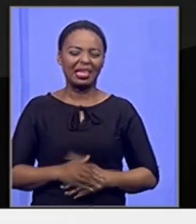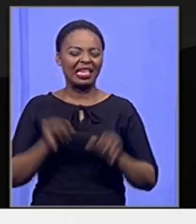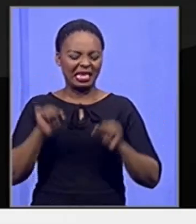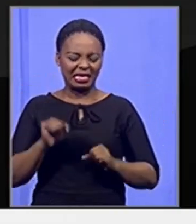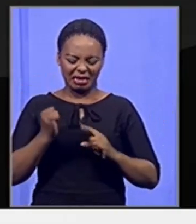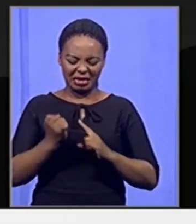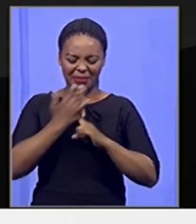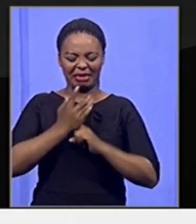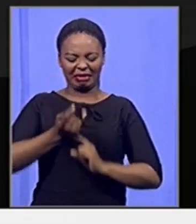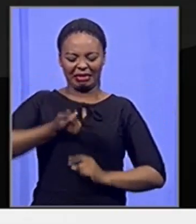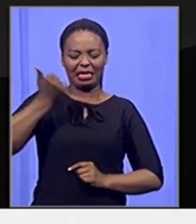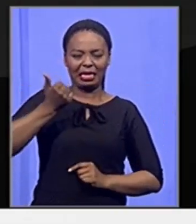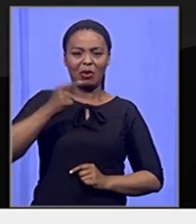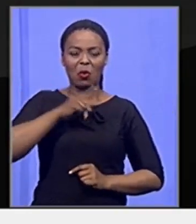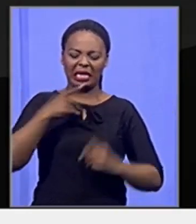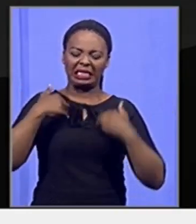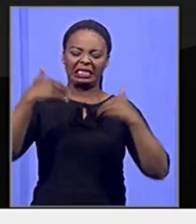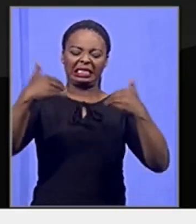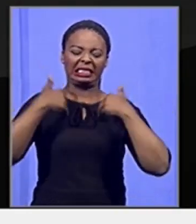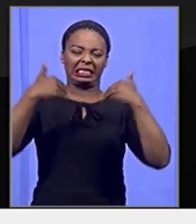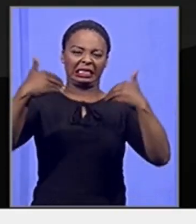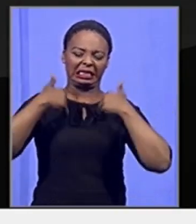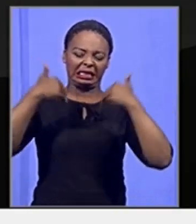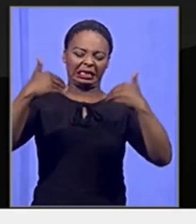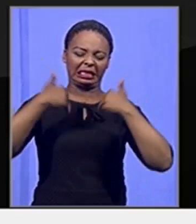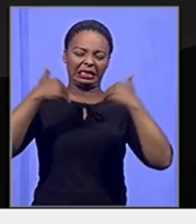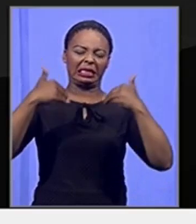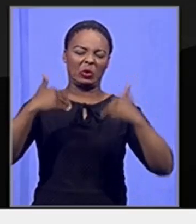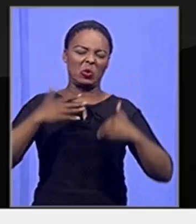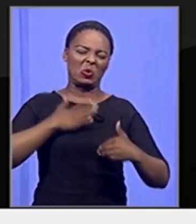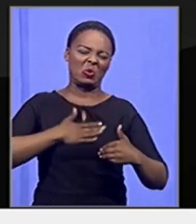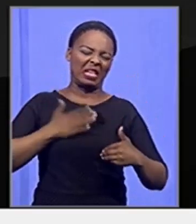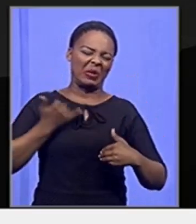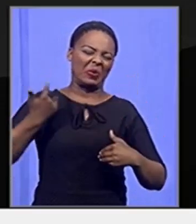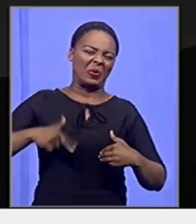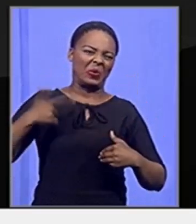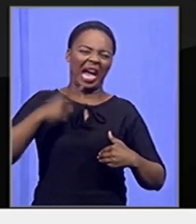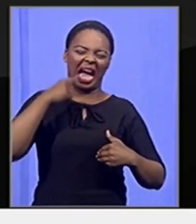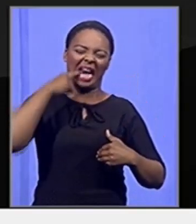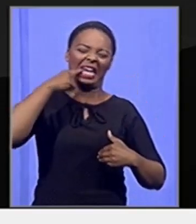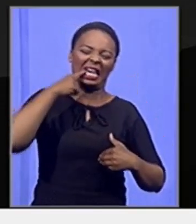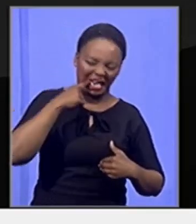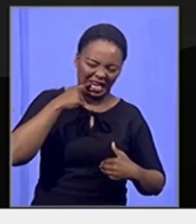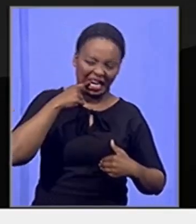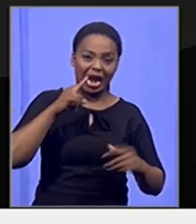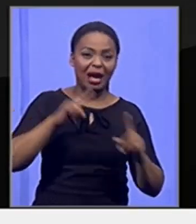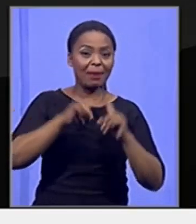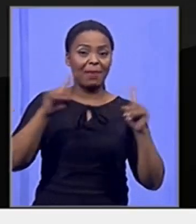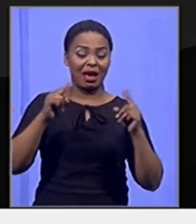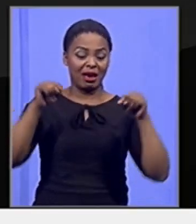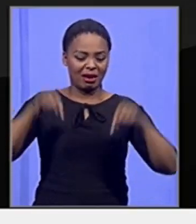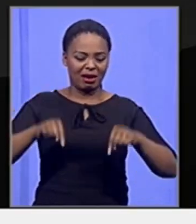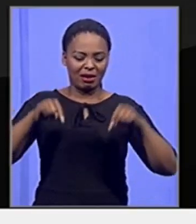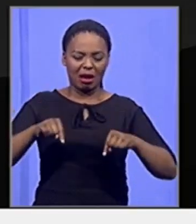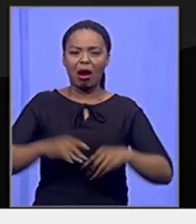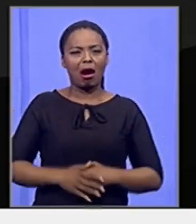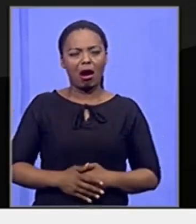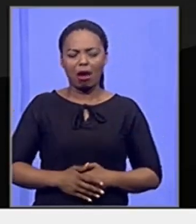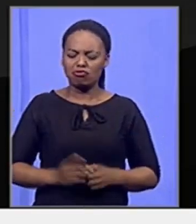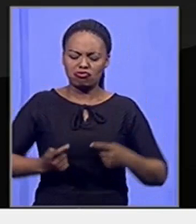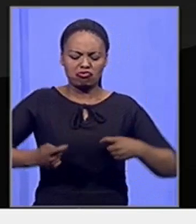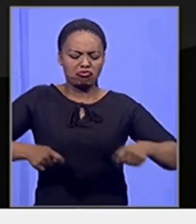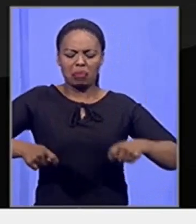o itshidula bona ka morao o tshwanetse o kry-a di-pain haholo. Mara bona jwalo ke itekanetse